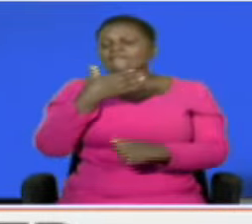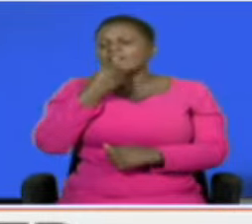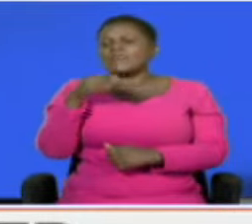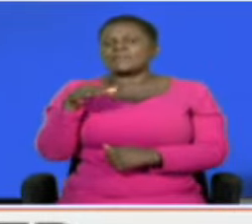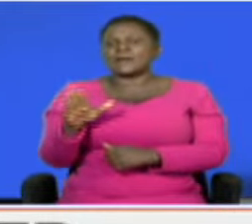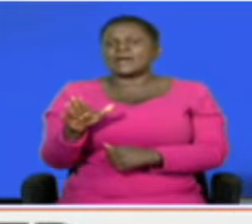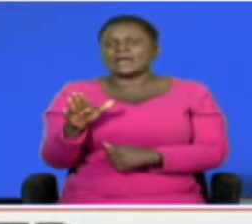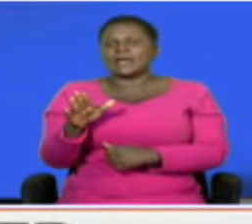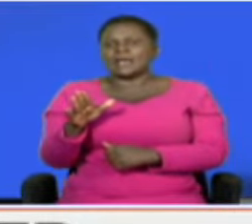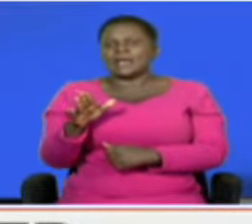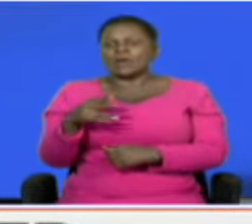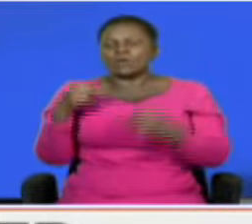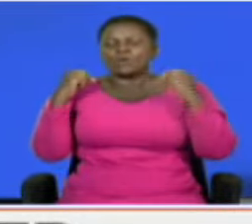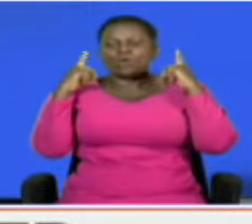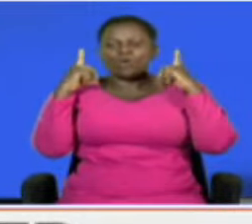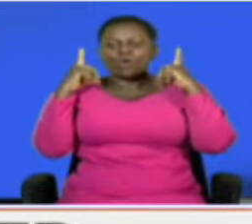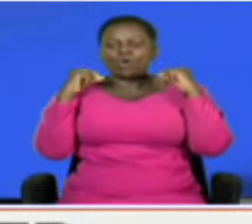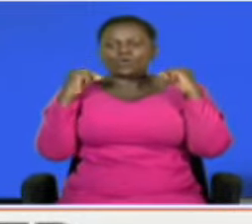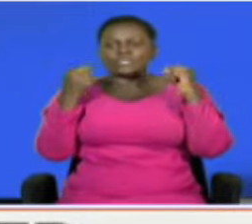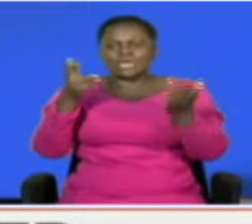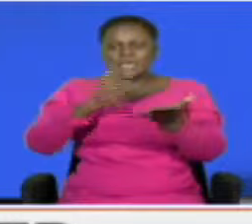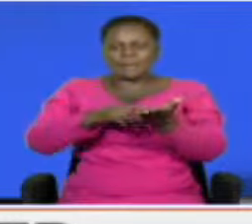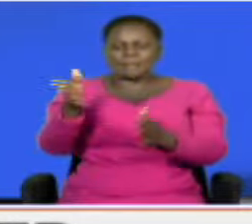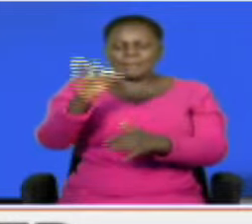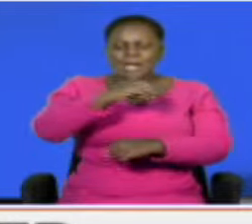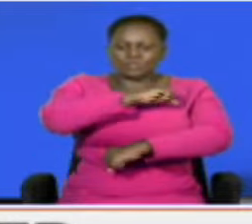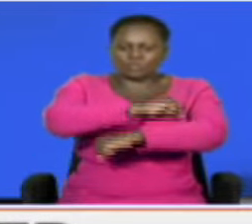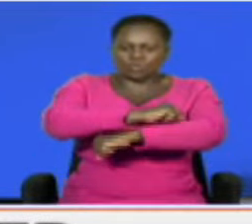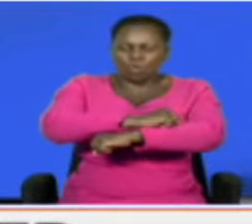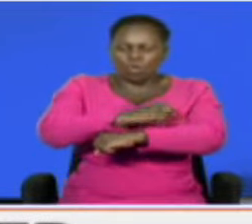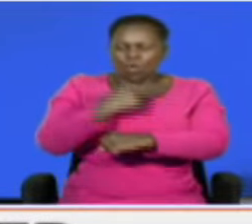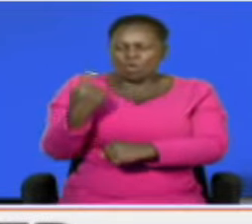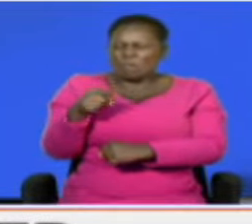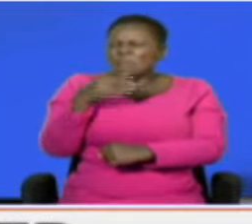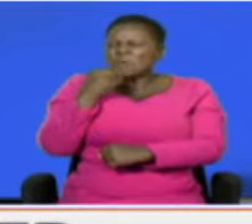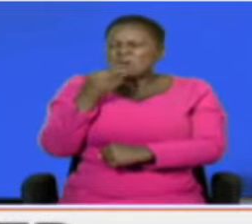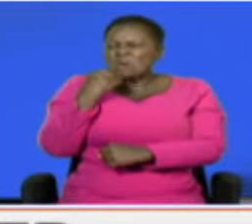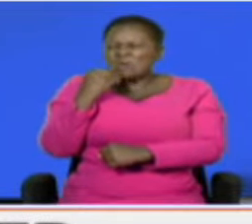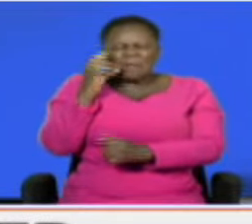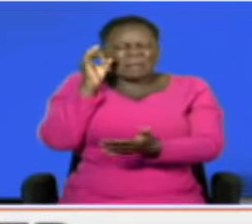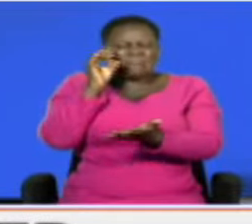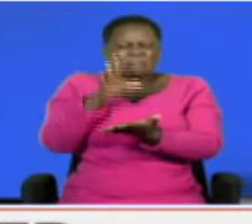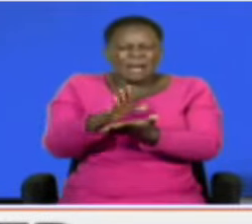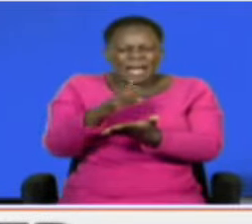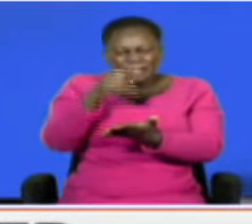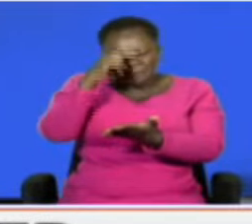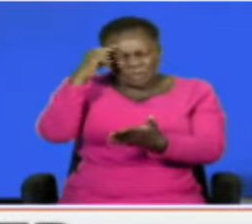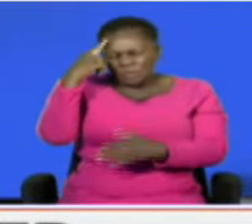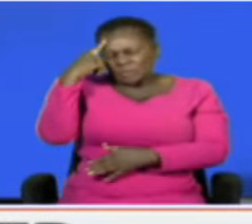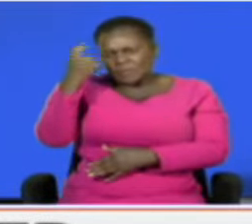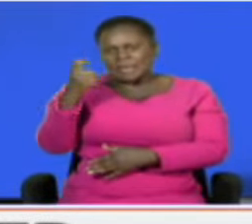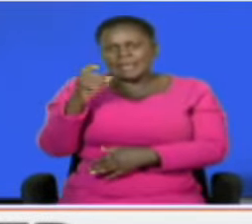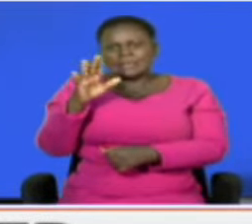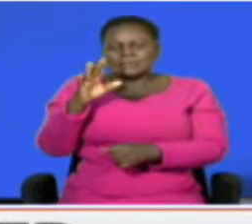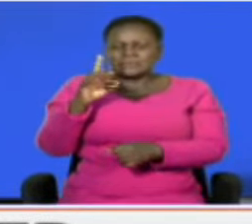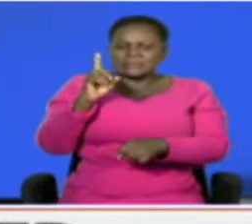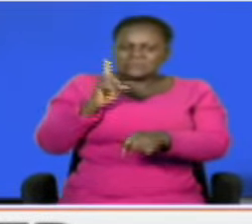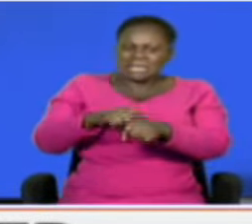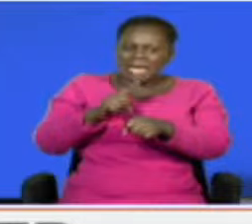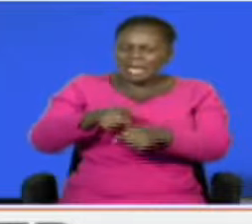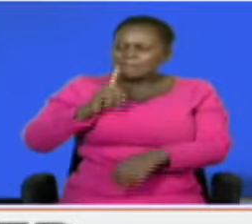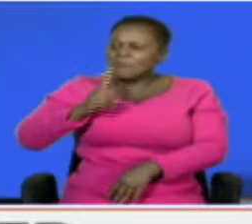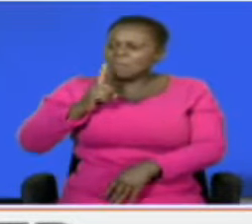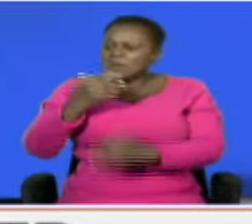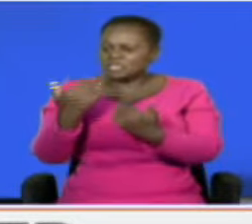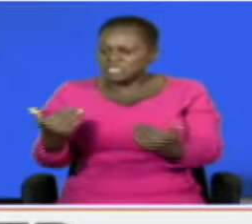father, offered to host him and enrolled him back to school, only for him to be expelled due to indiscipline. Mara amegrete ni watoto kwa